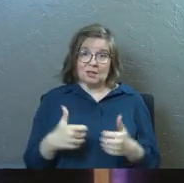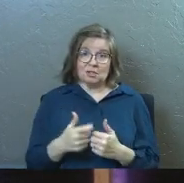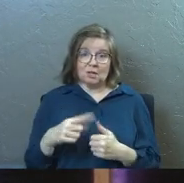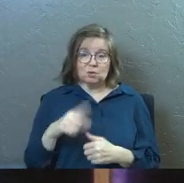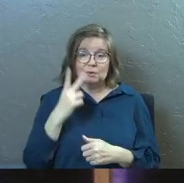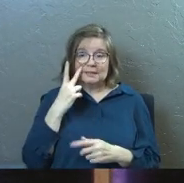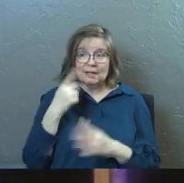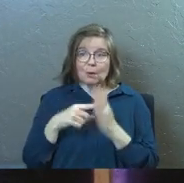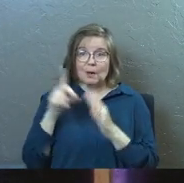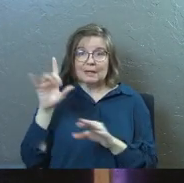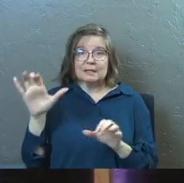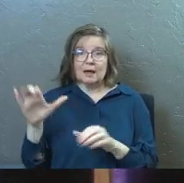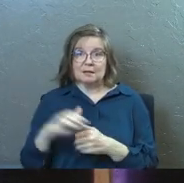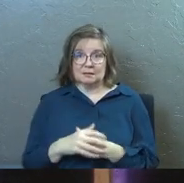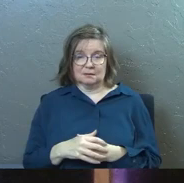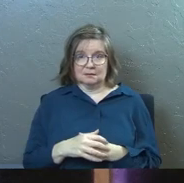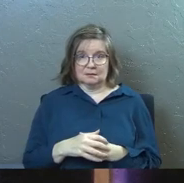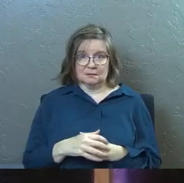challenge you, see what he does.